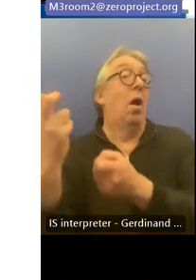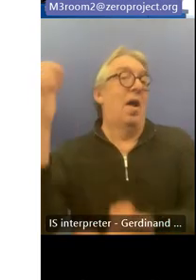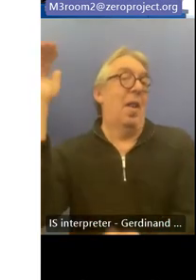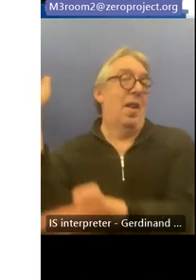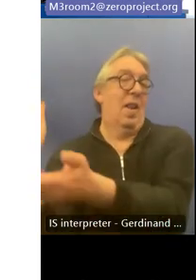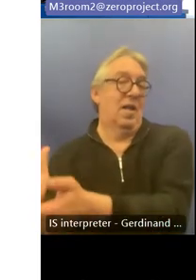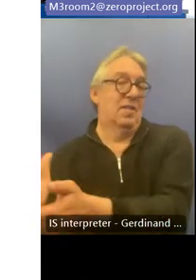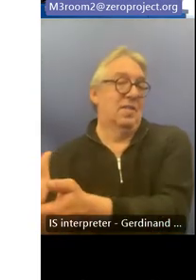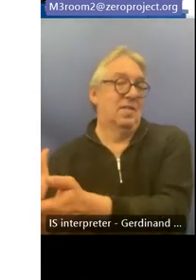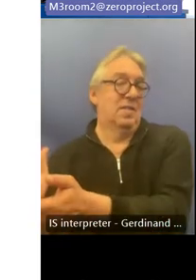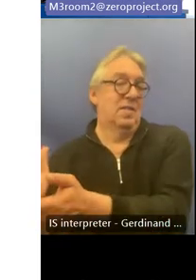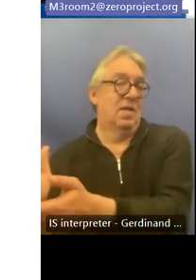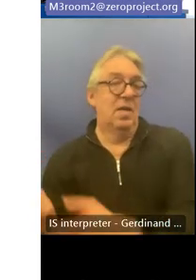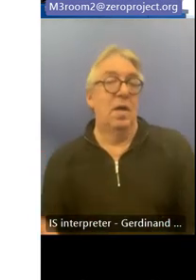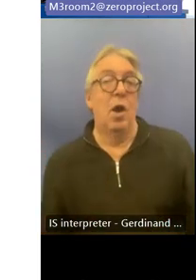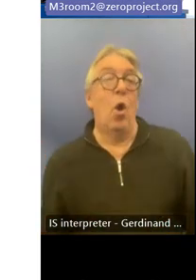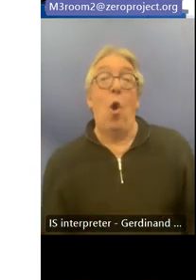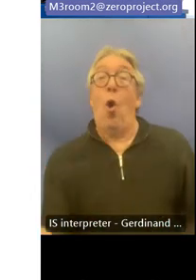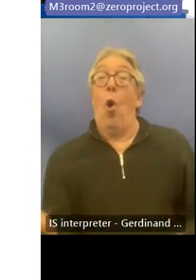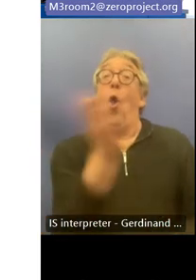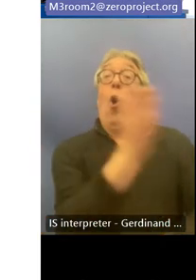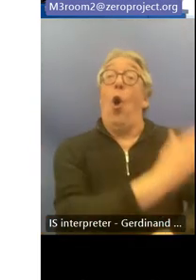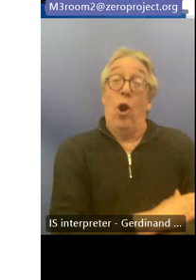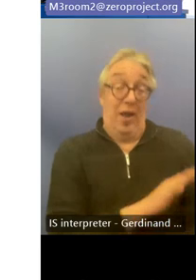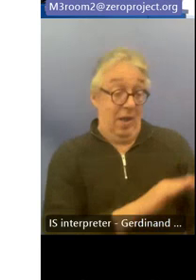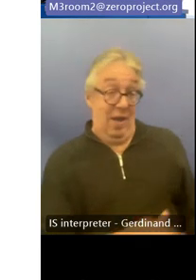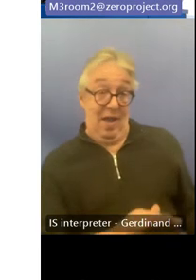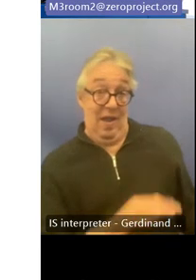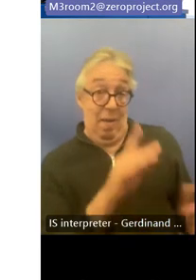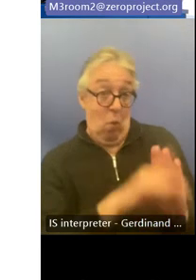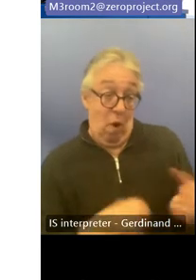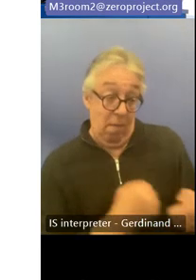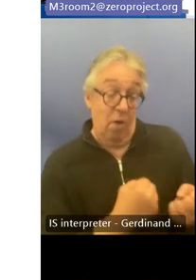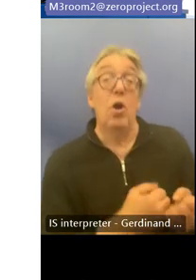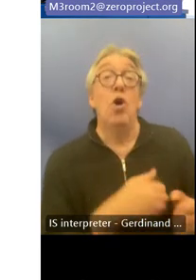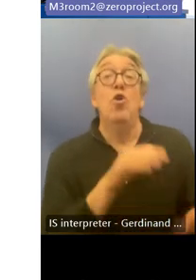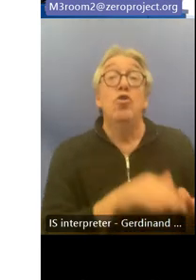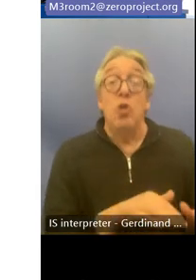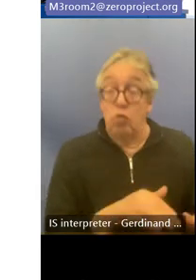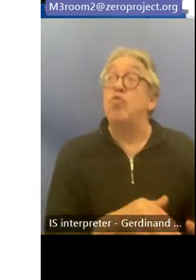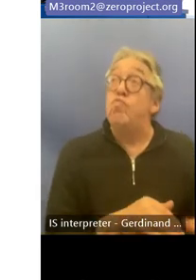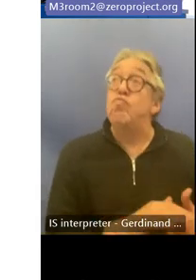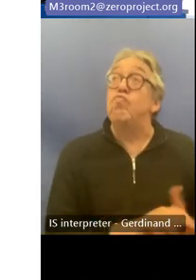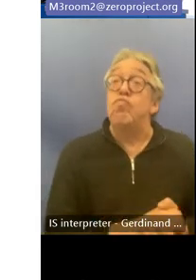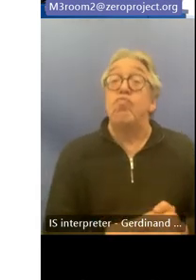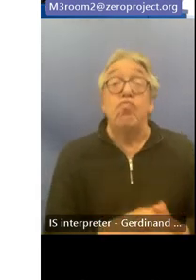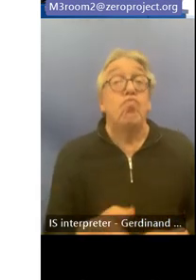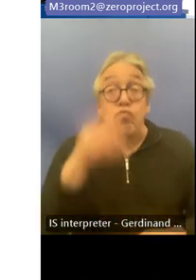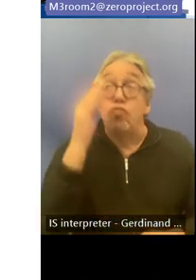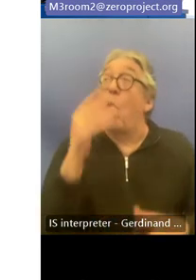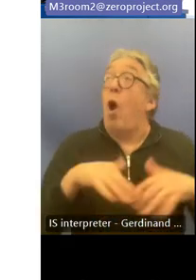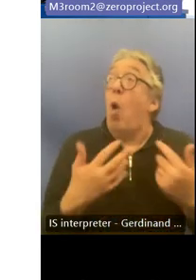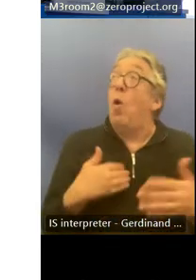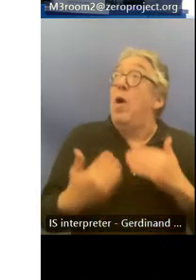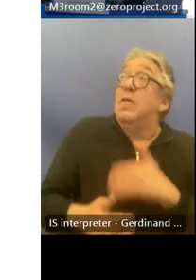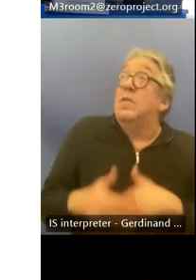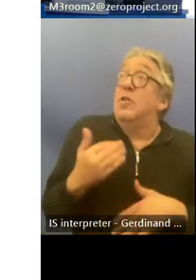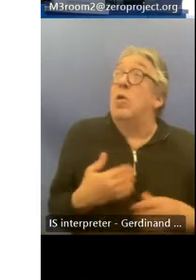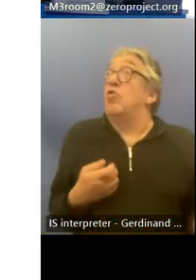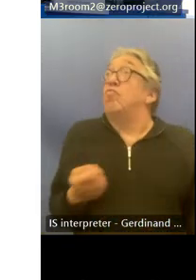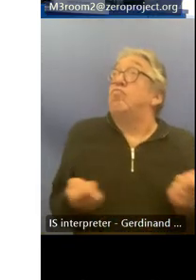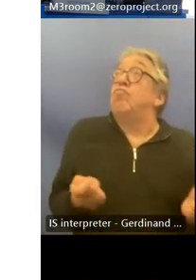Parents are really more understanding the children needs, and children also try to cope with their disability and also the education system.